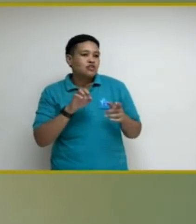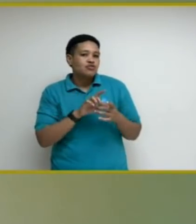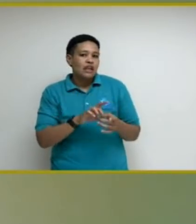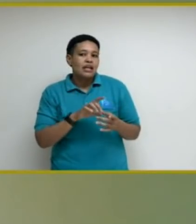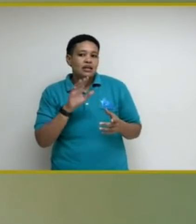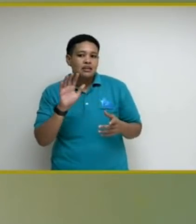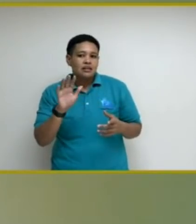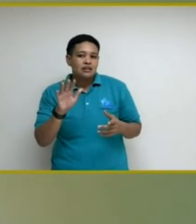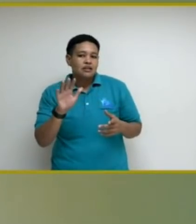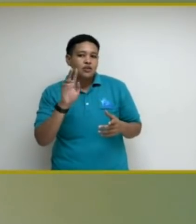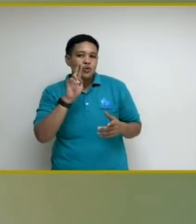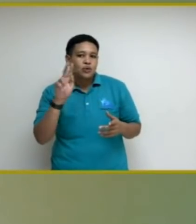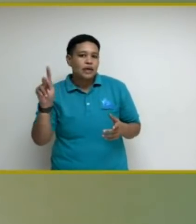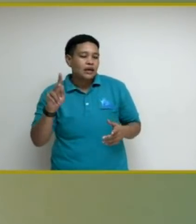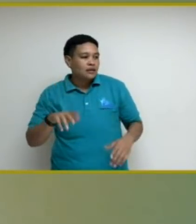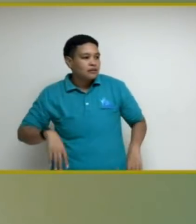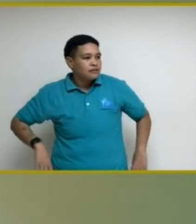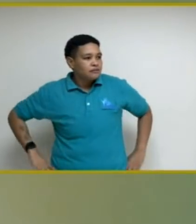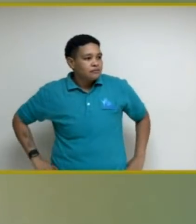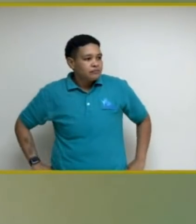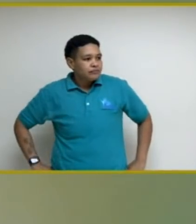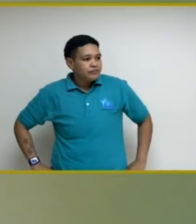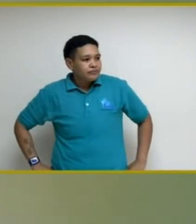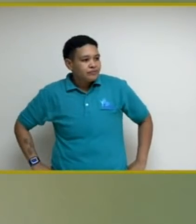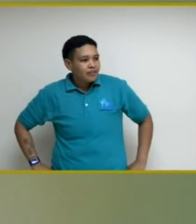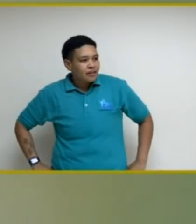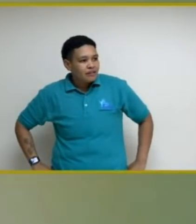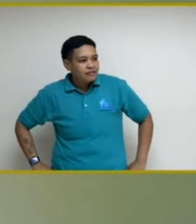regarding the UK. Right. I just